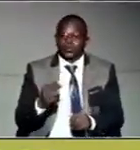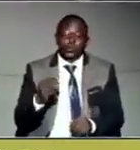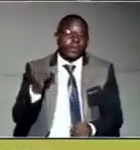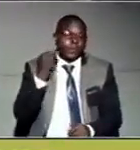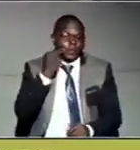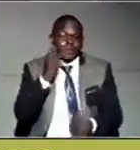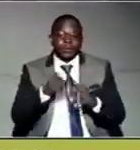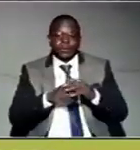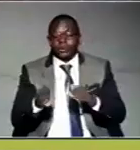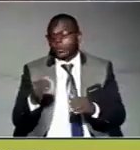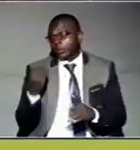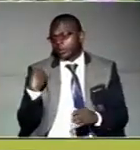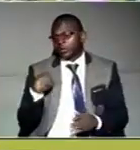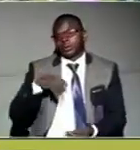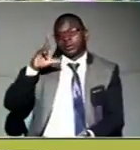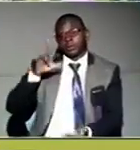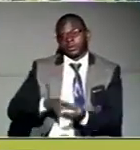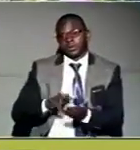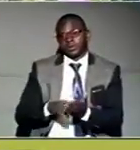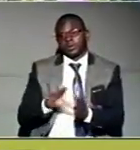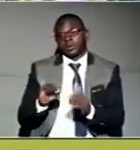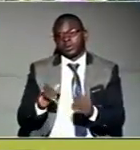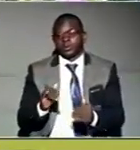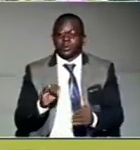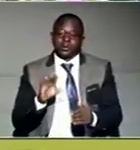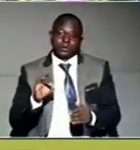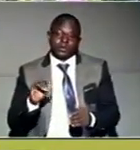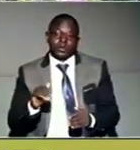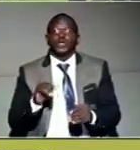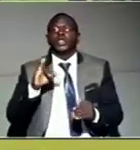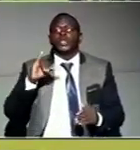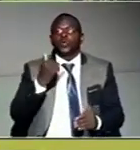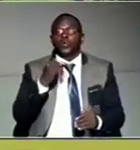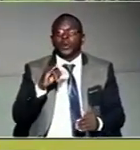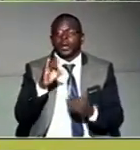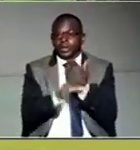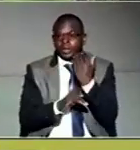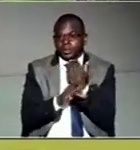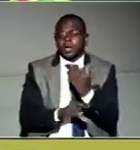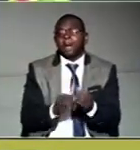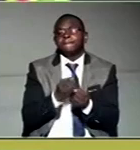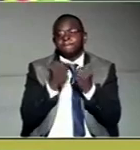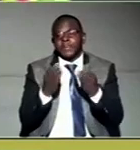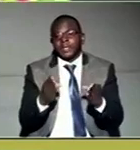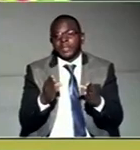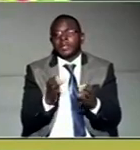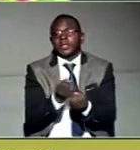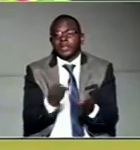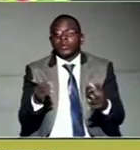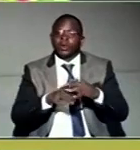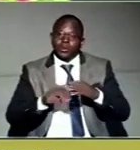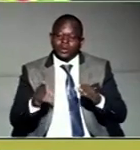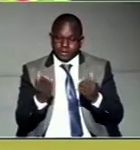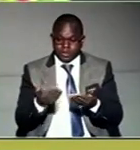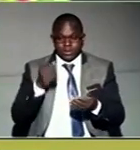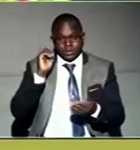refugees, as recently validated with the Bidibidi settlement in Yumbe district, housing the highest number. Much as the Government of